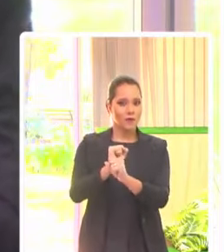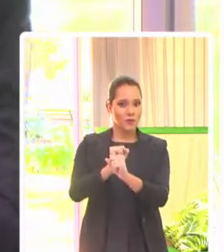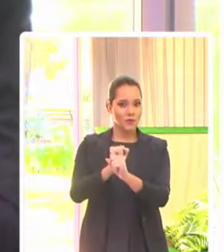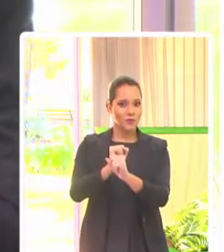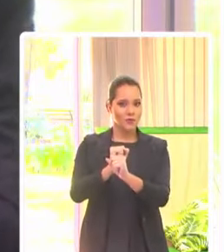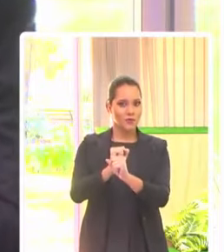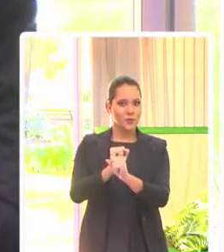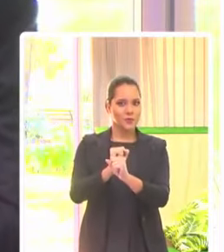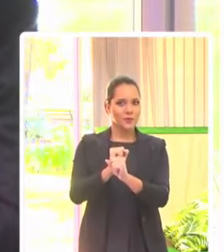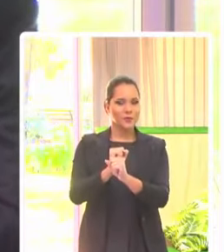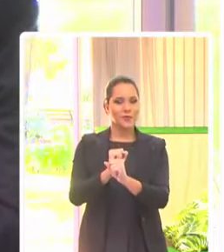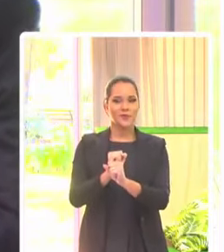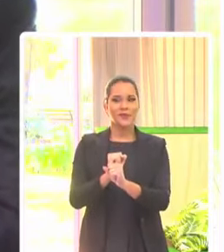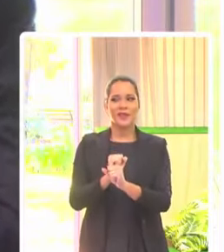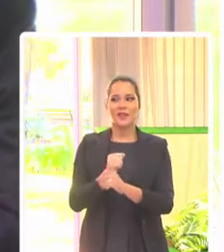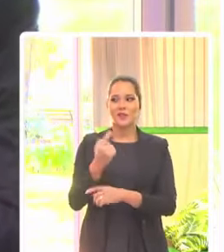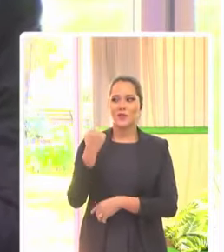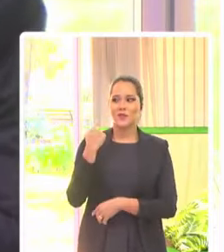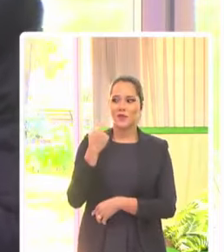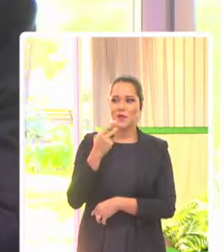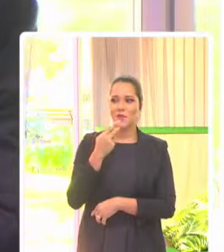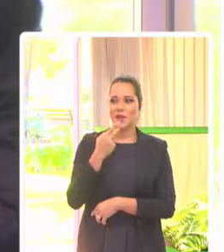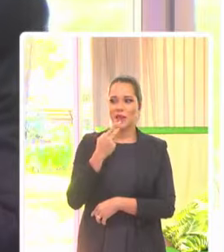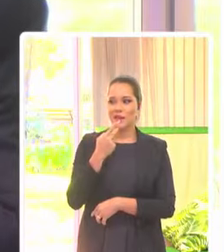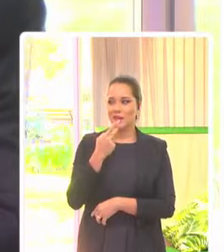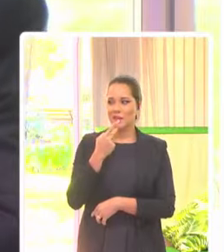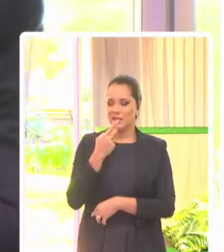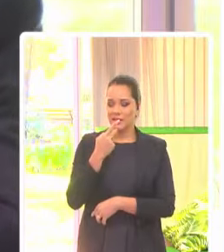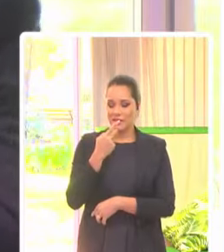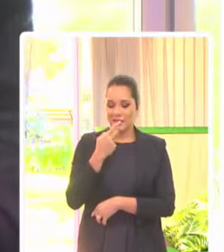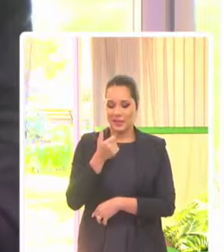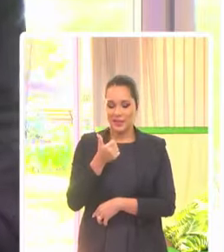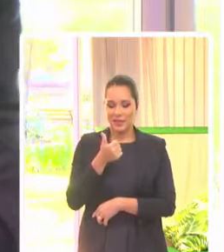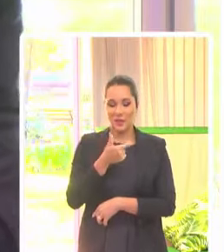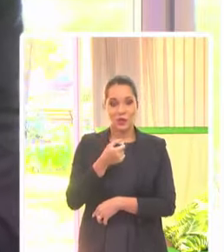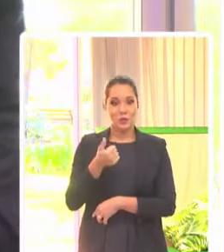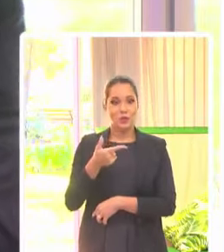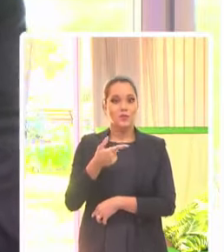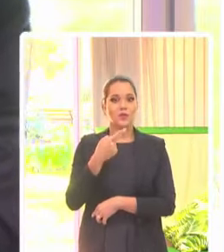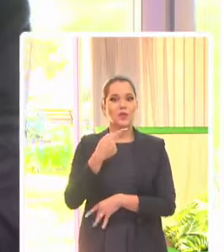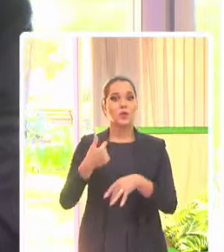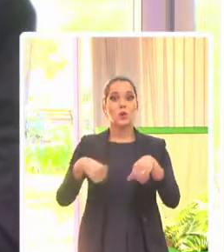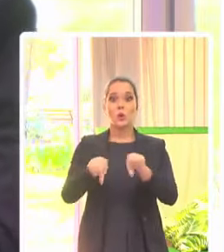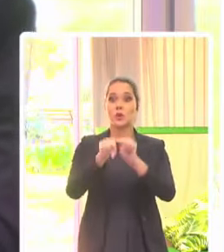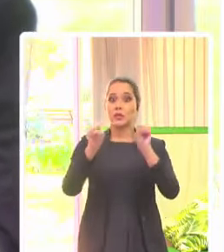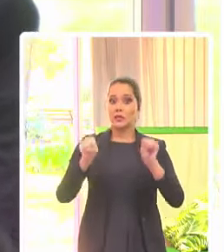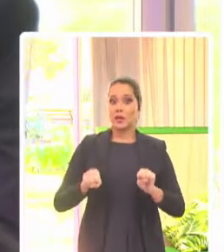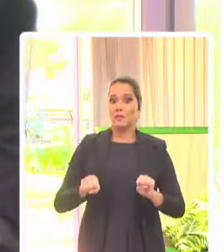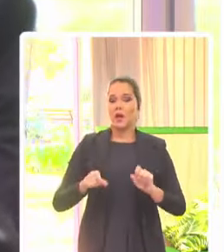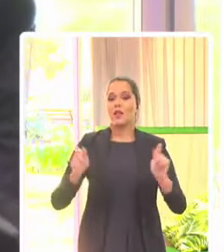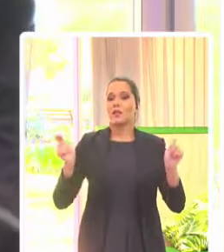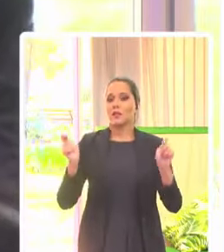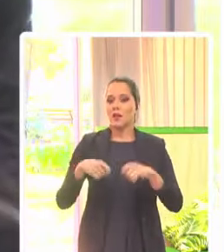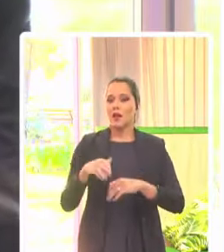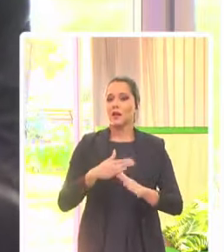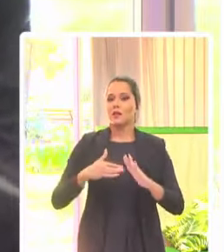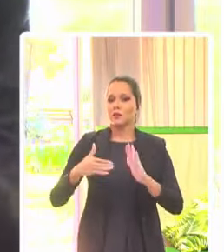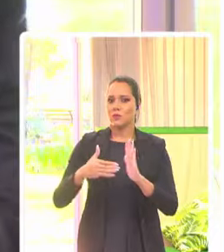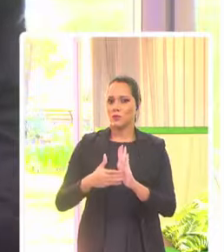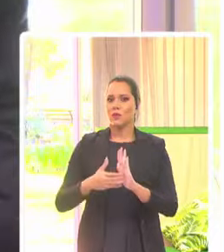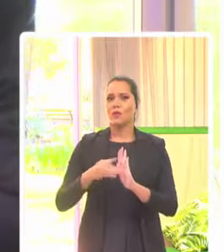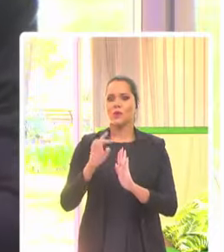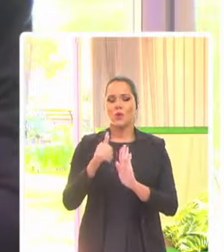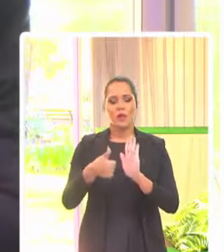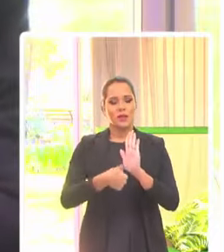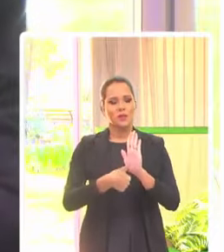I told them, with Aadhaar, everything is going to be on the basis of this ID, and then we will do